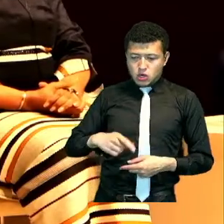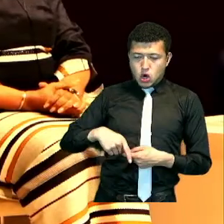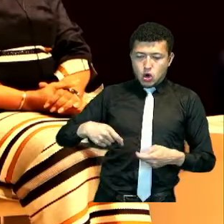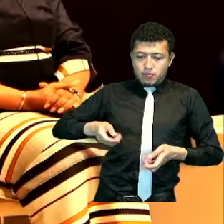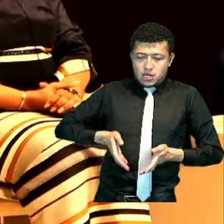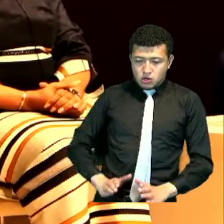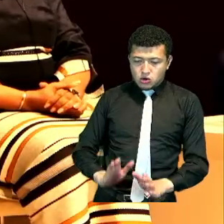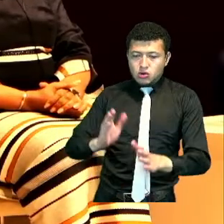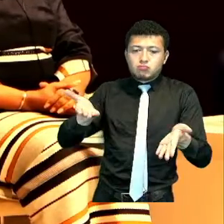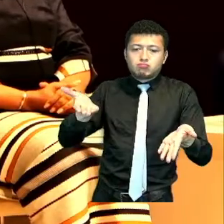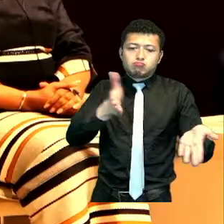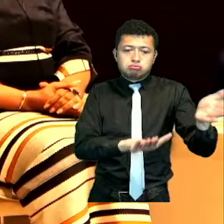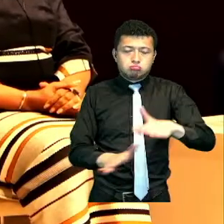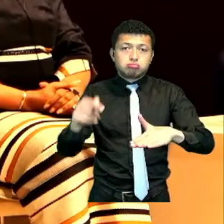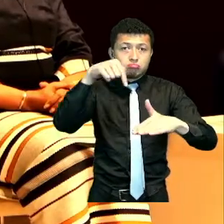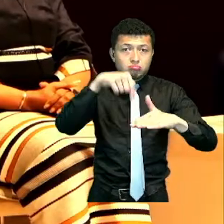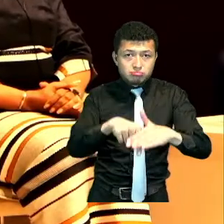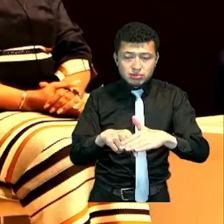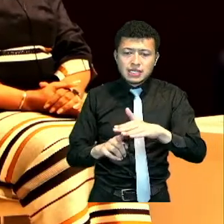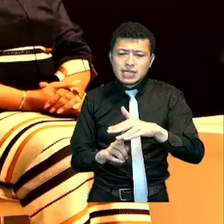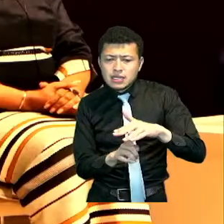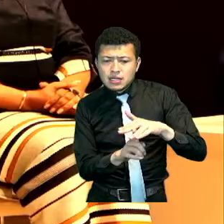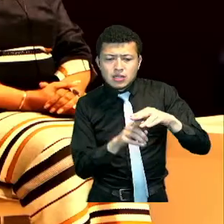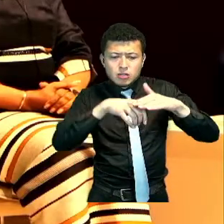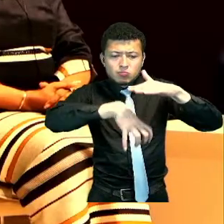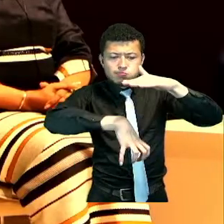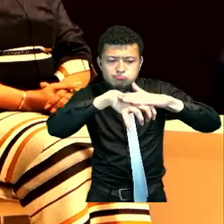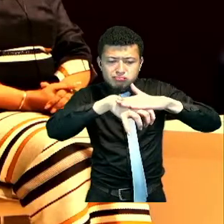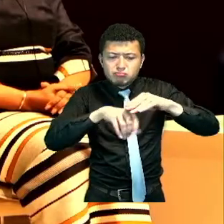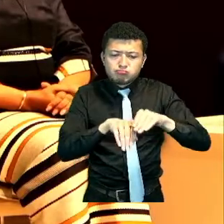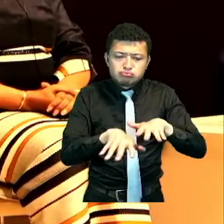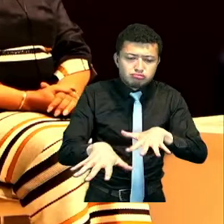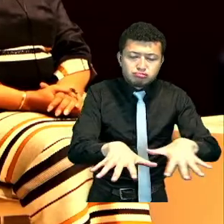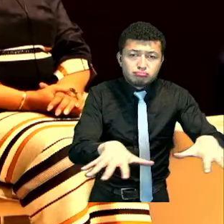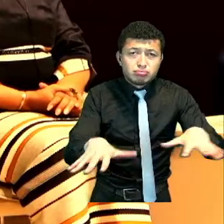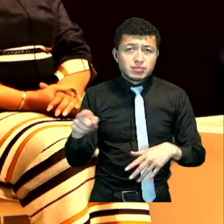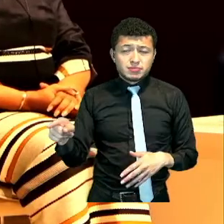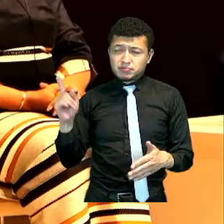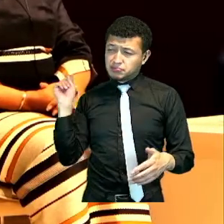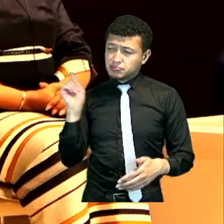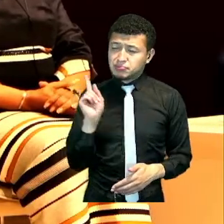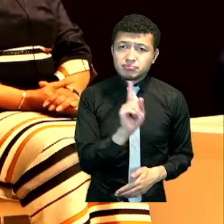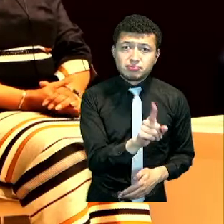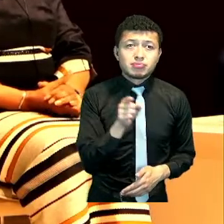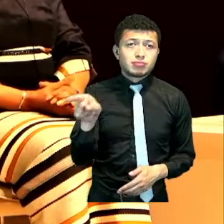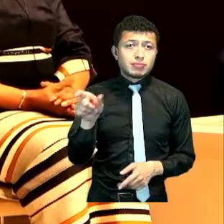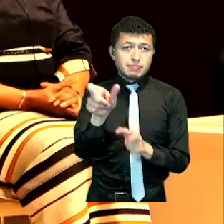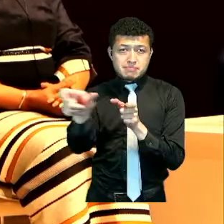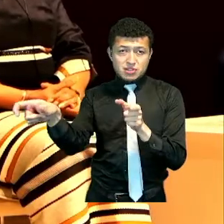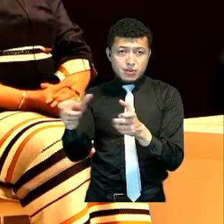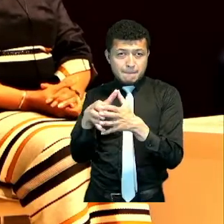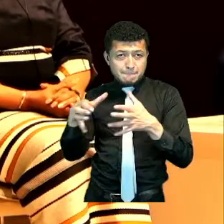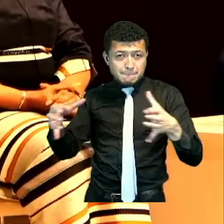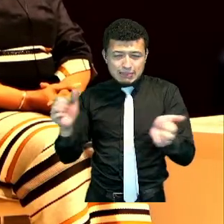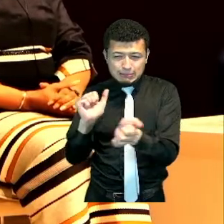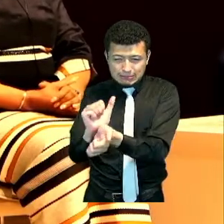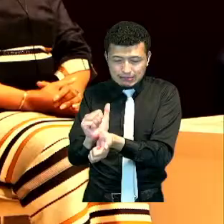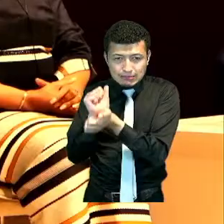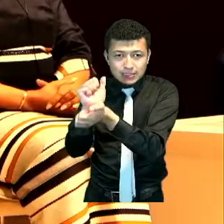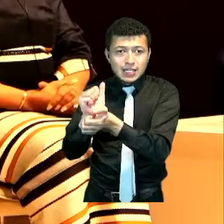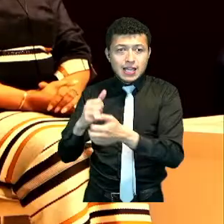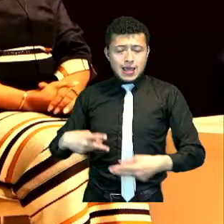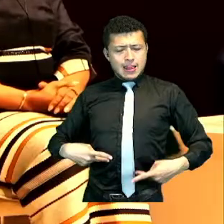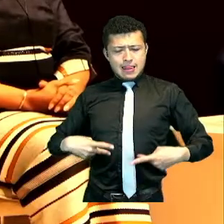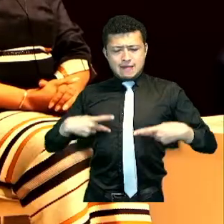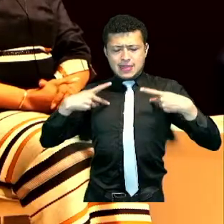their roots deep within. Her roots are the steps of hundreds and thousands of enslaved human beings that gave their lives and